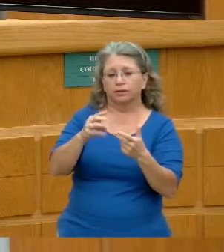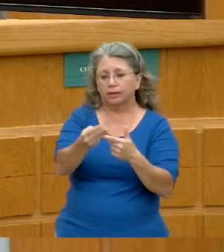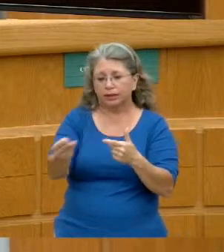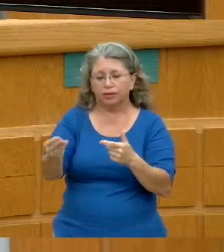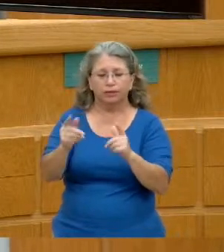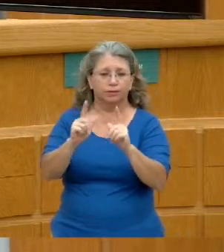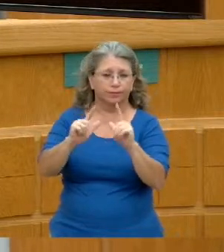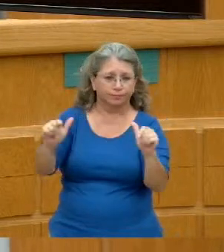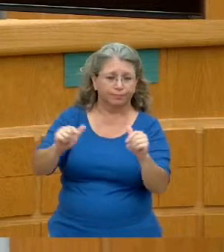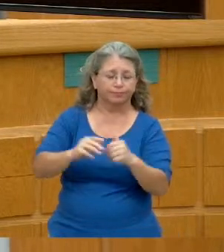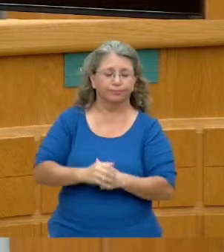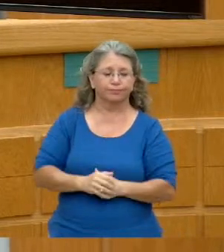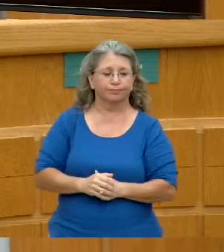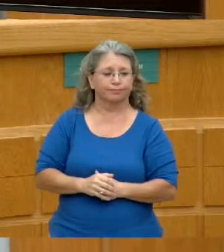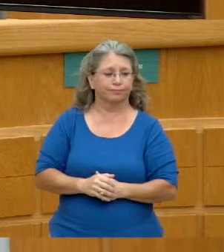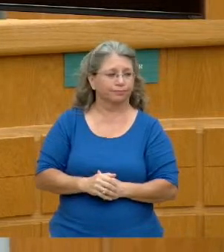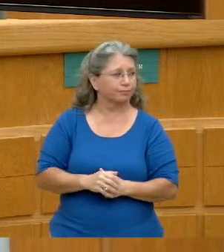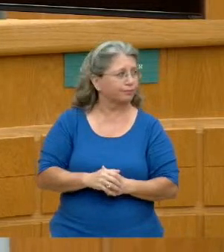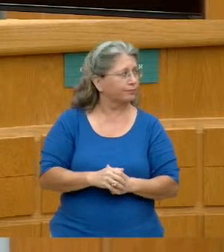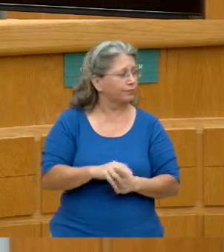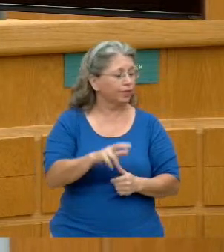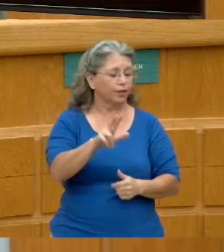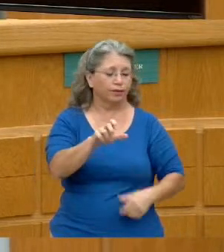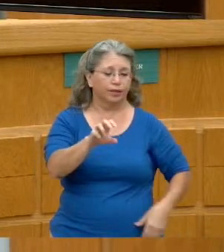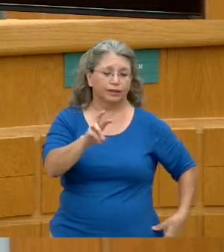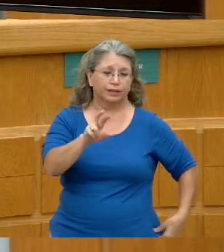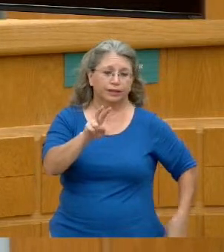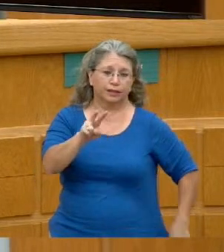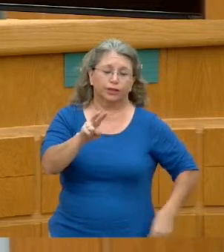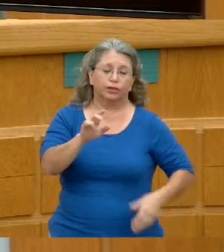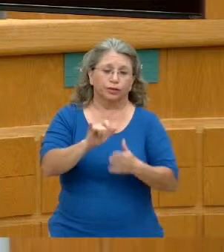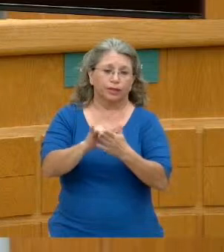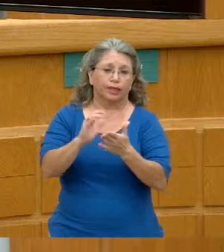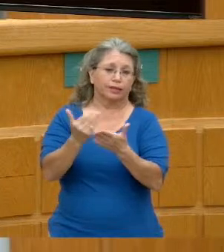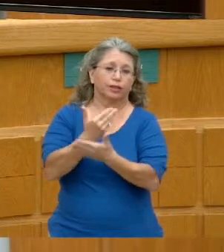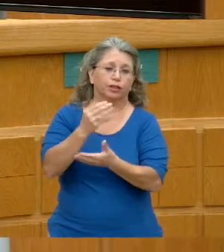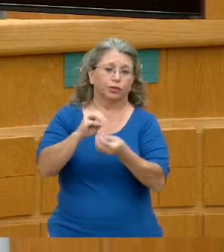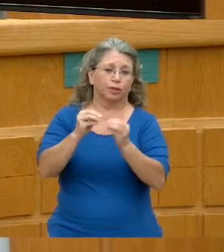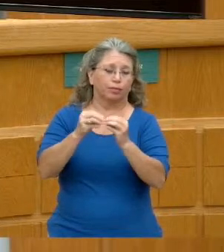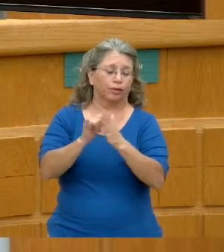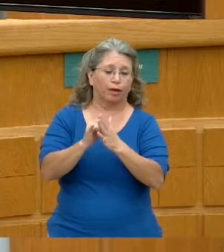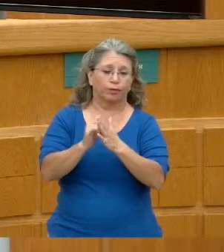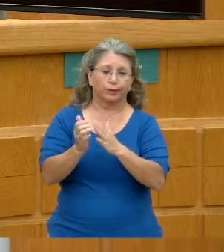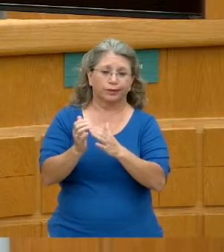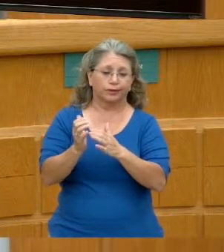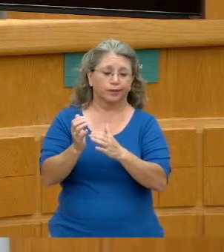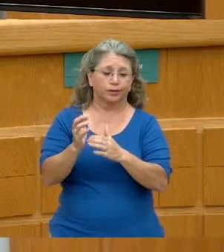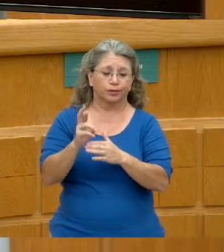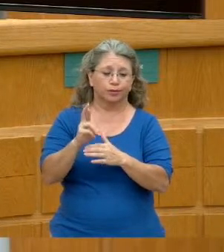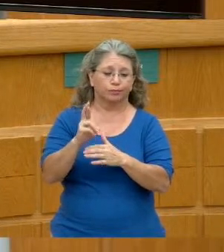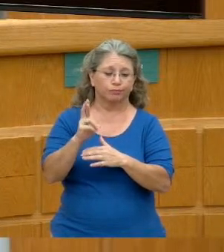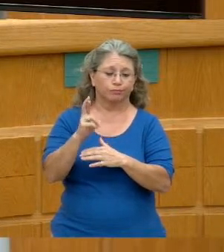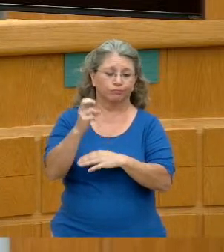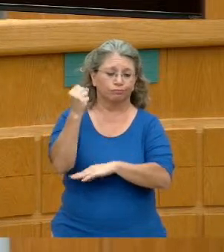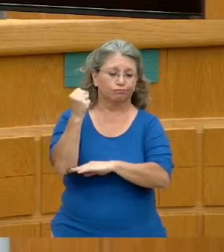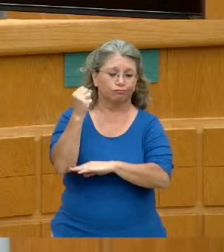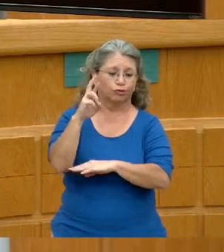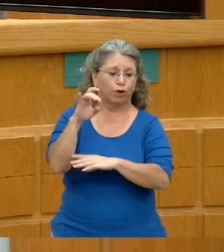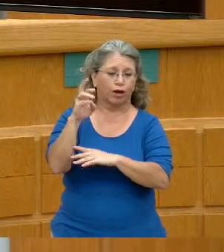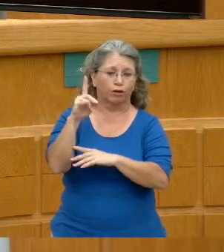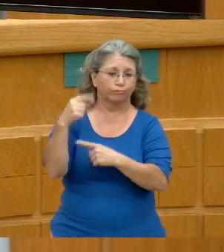Okay, so that's it on the new number. So 362 was a record for today, record for all time, in